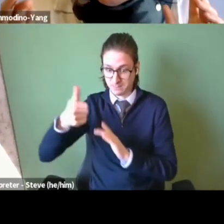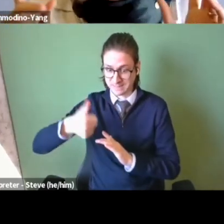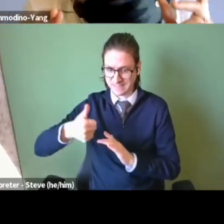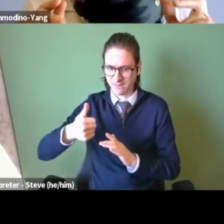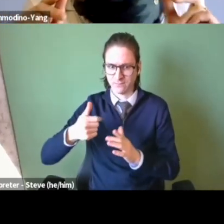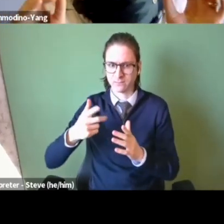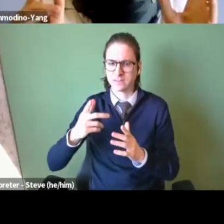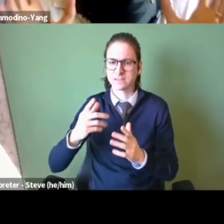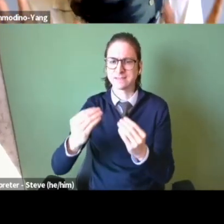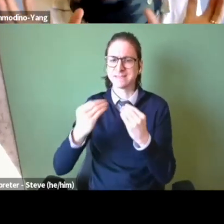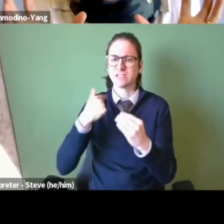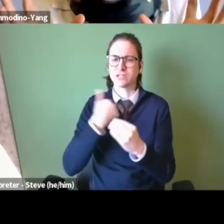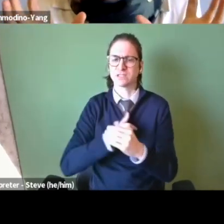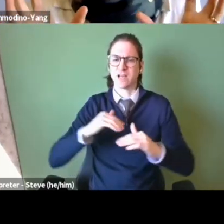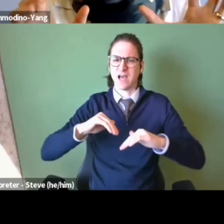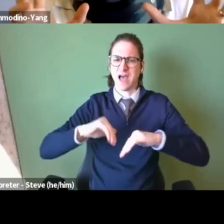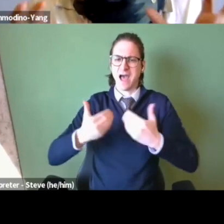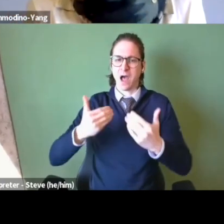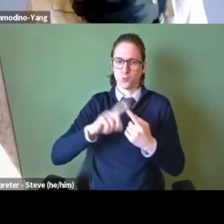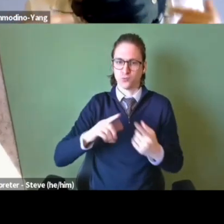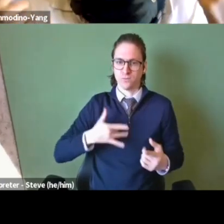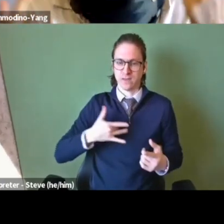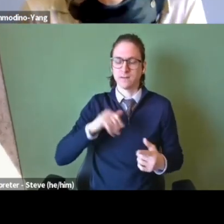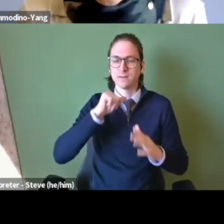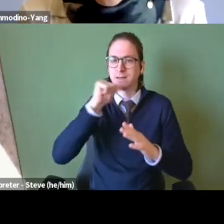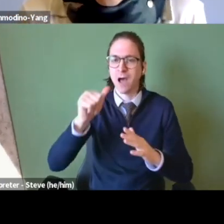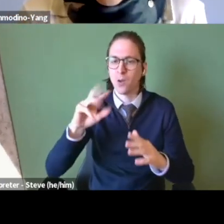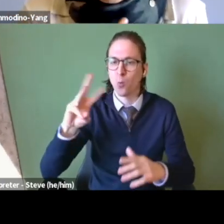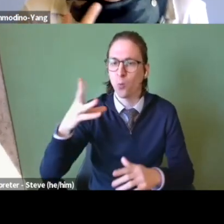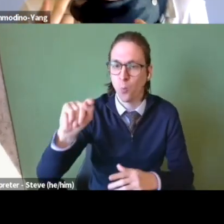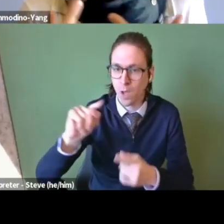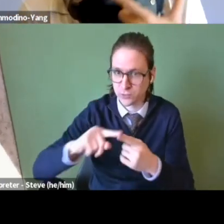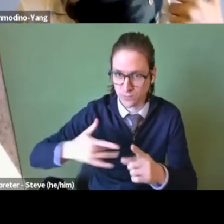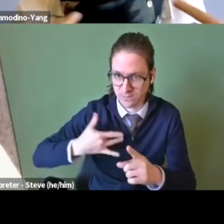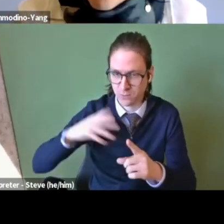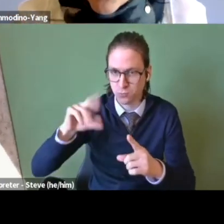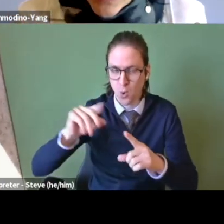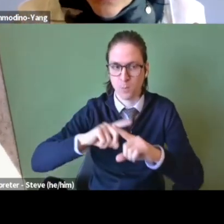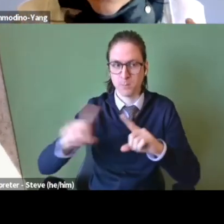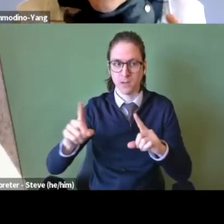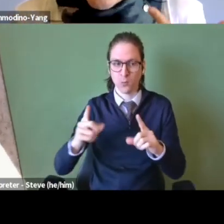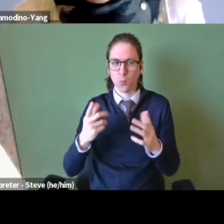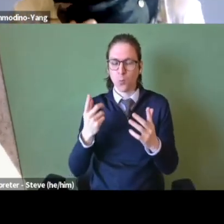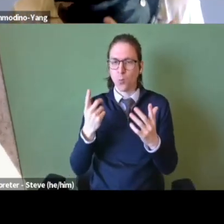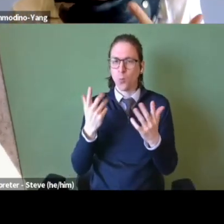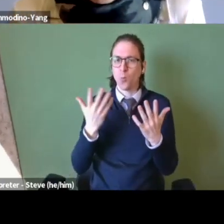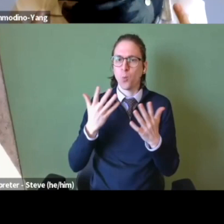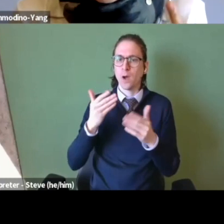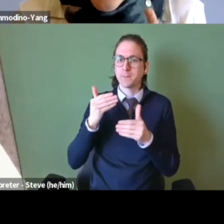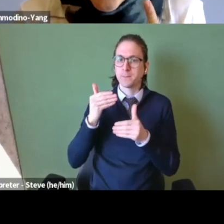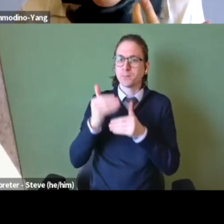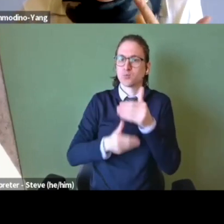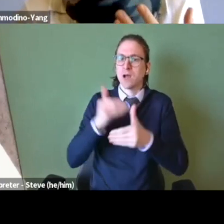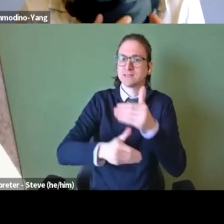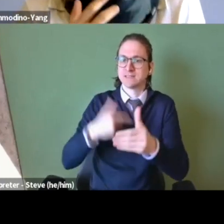feel, but the processes by which you engage in interpreting the emotions